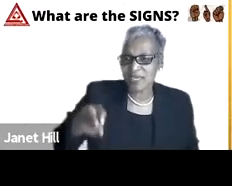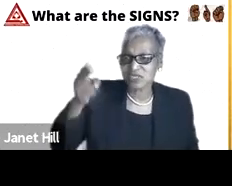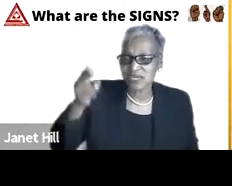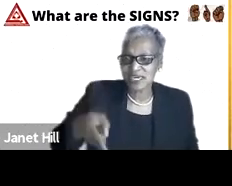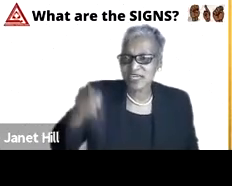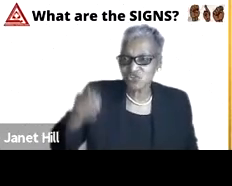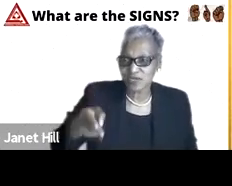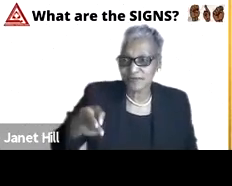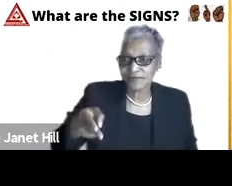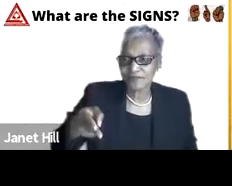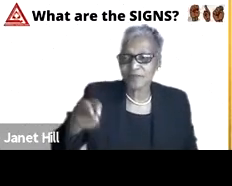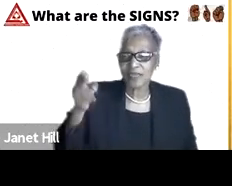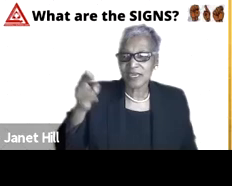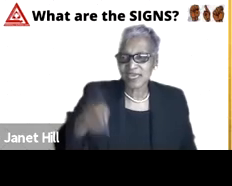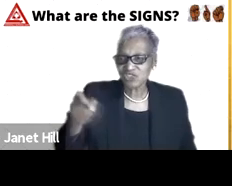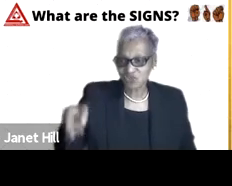same place.